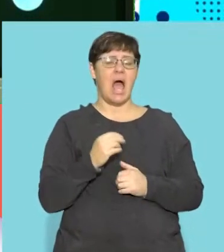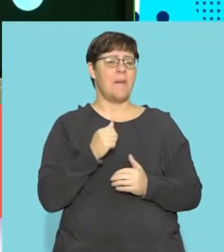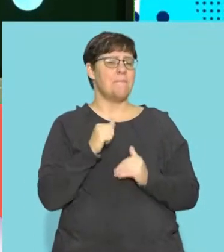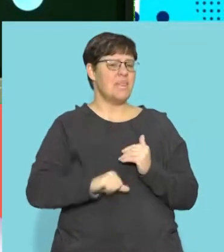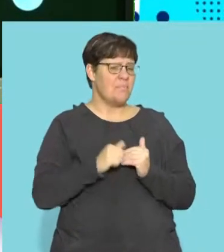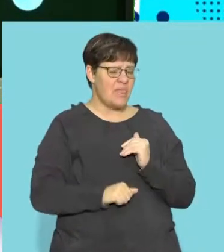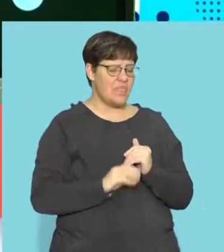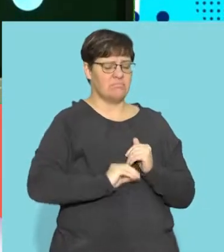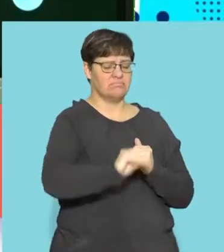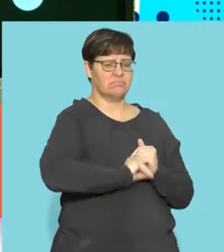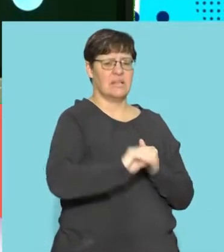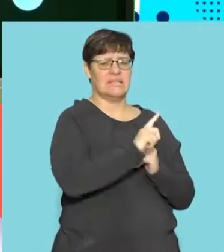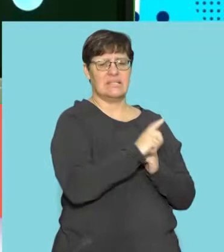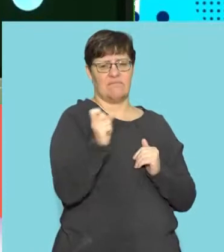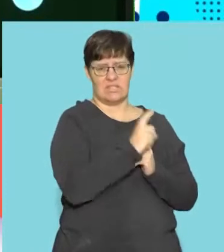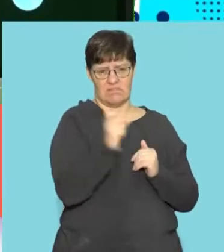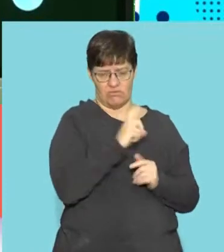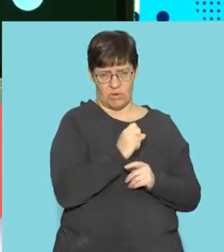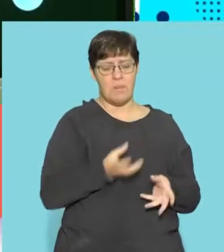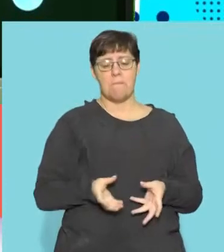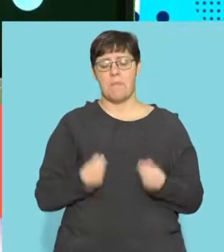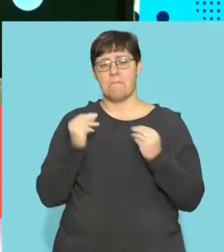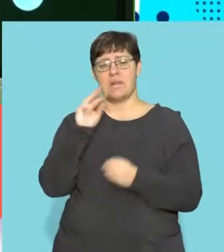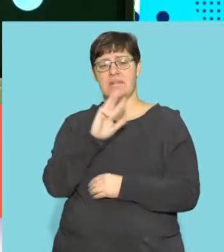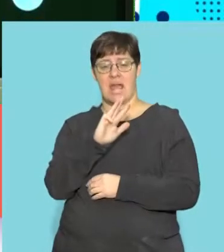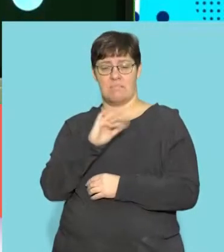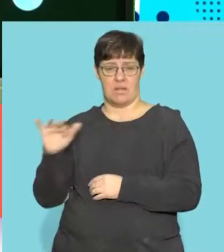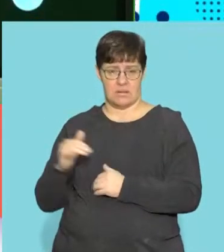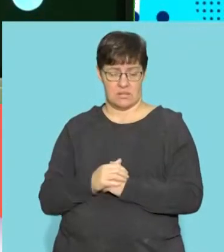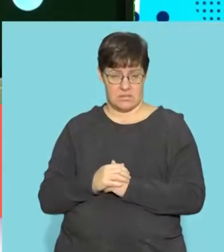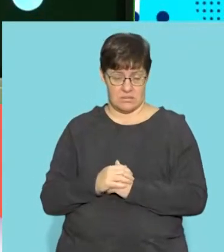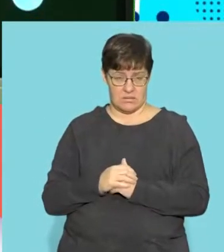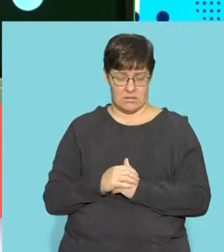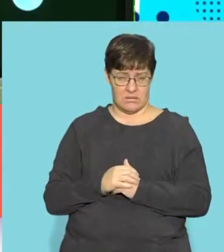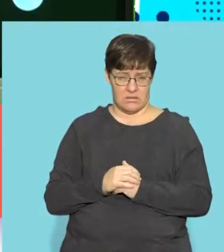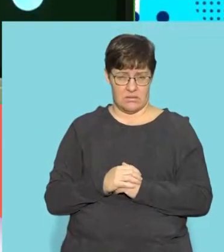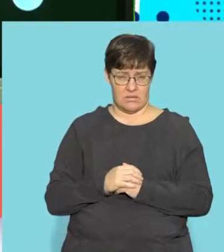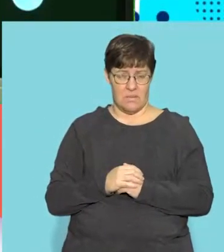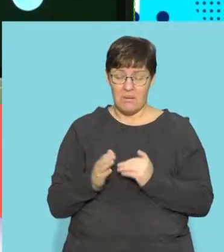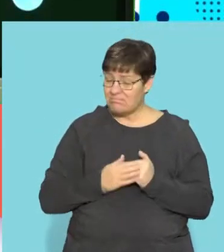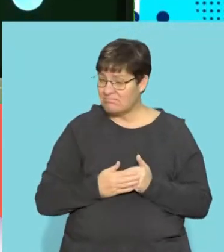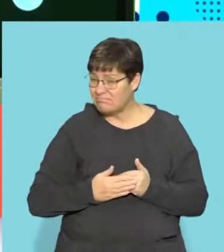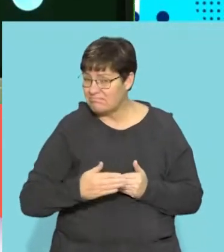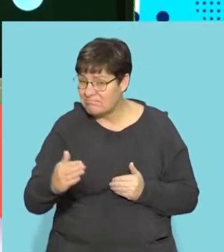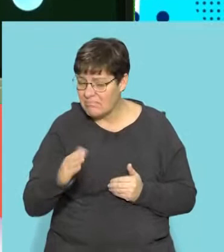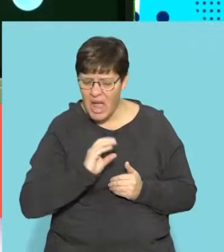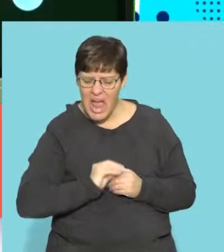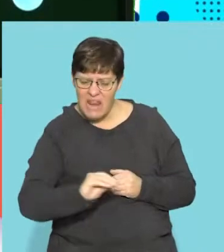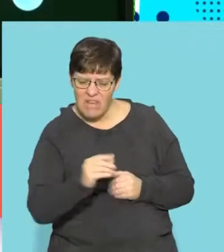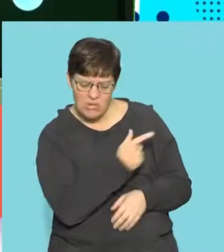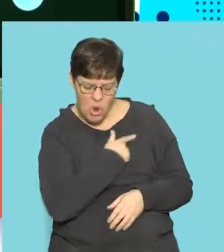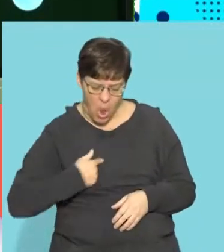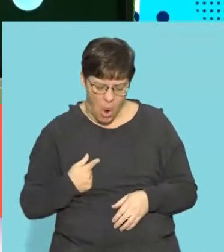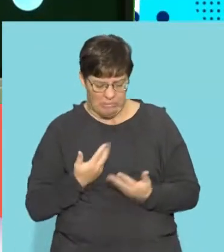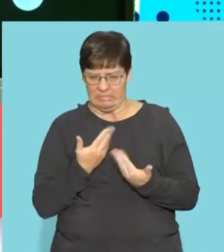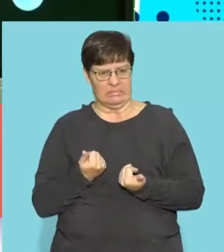9 million something. But now, I don't know really how long to invest, but I know how much I